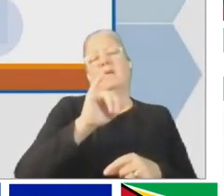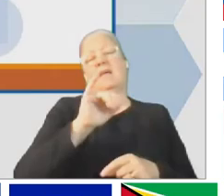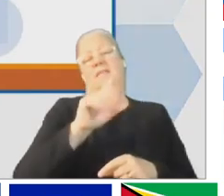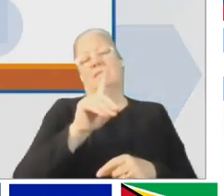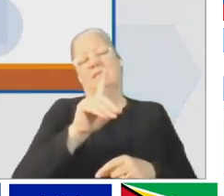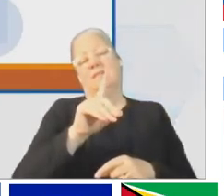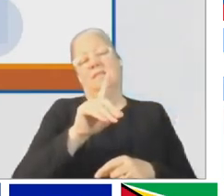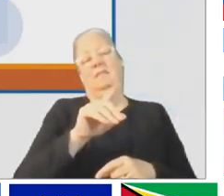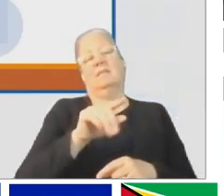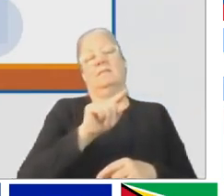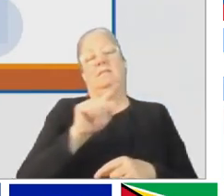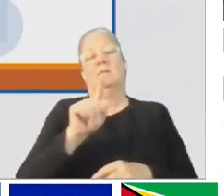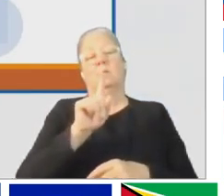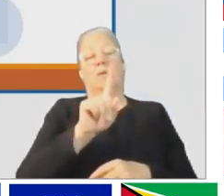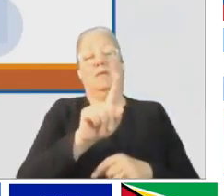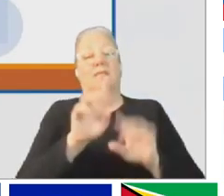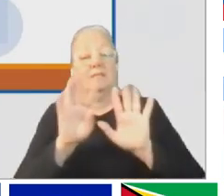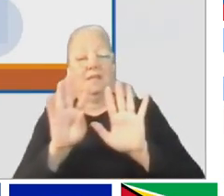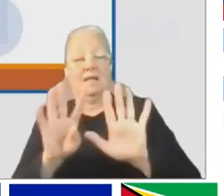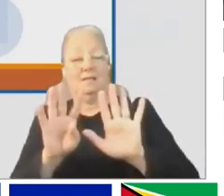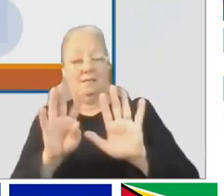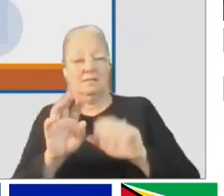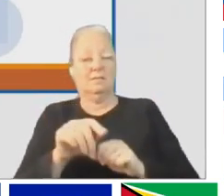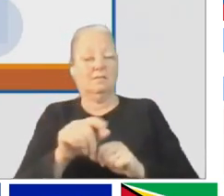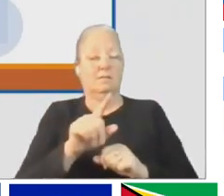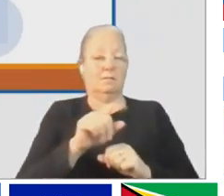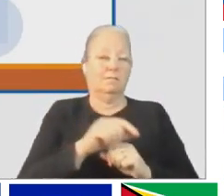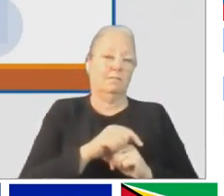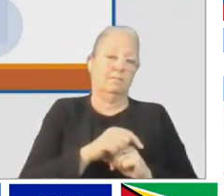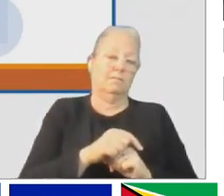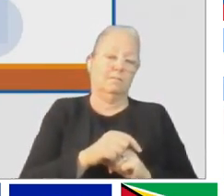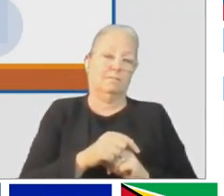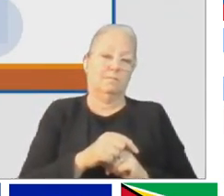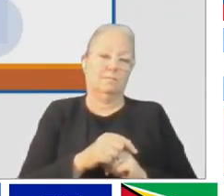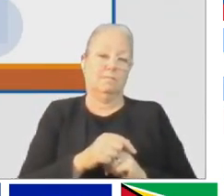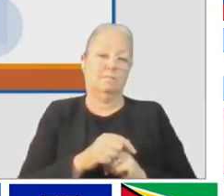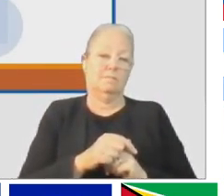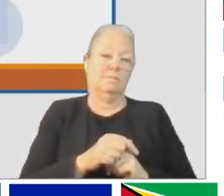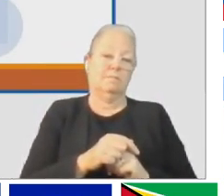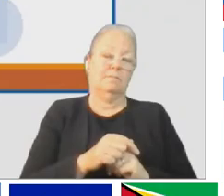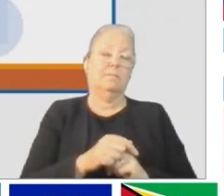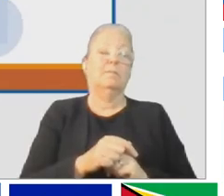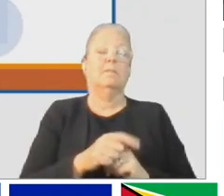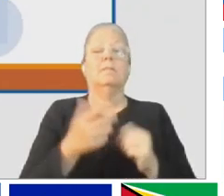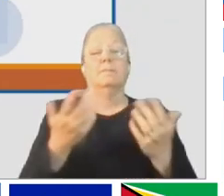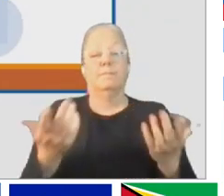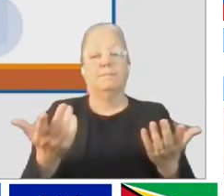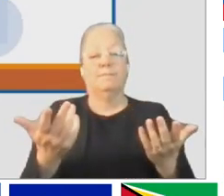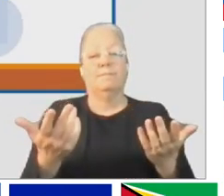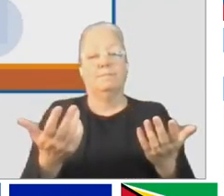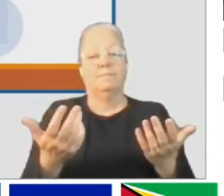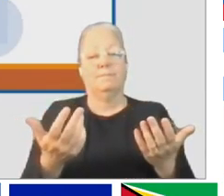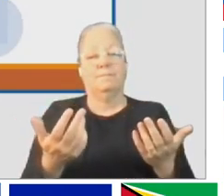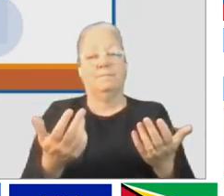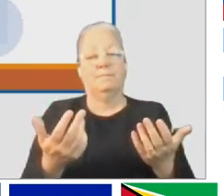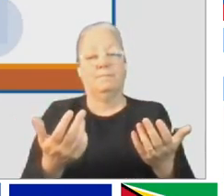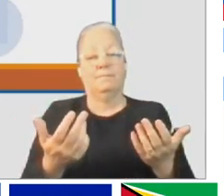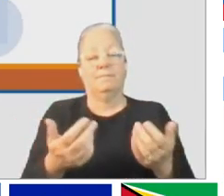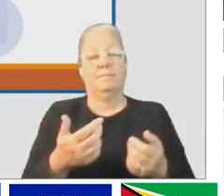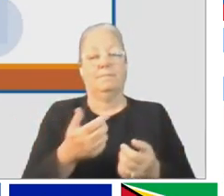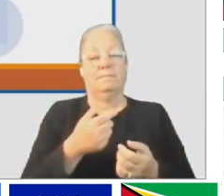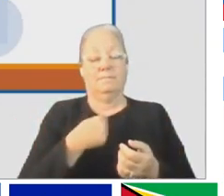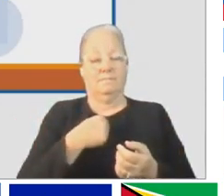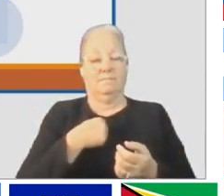showed itself to be, then usually CARFA will drive that